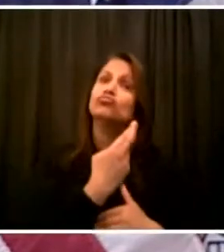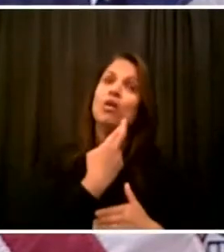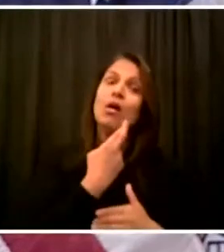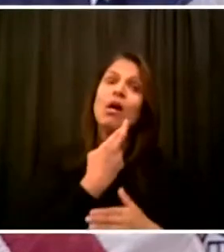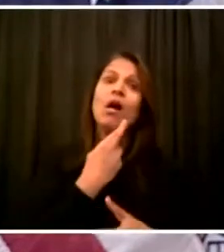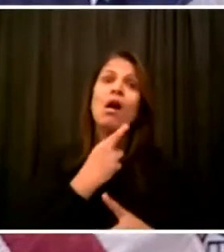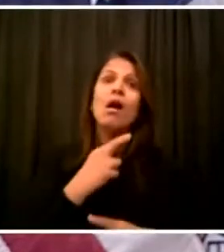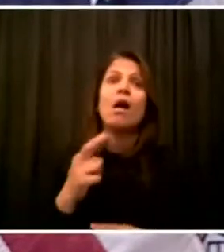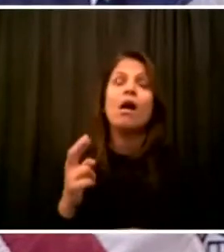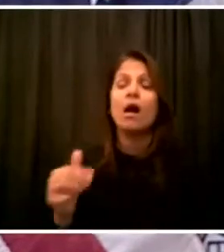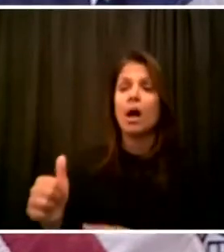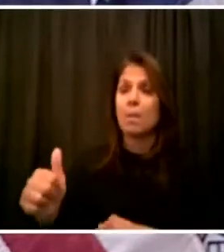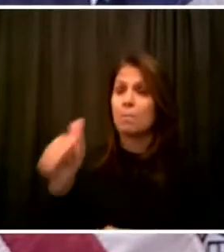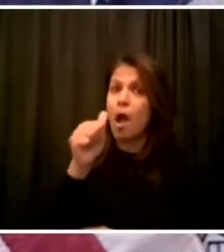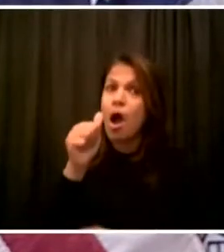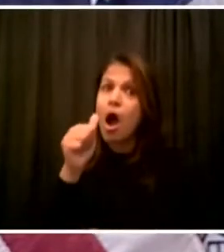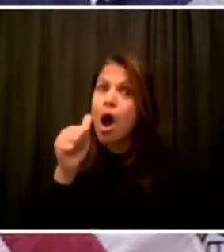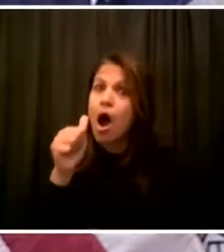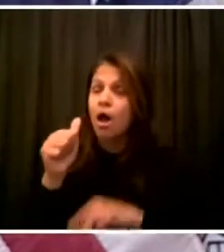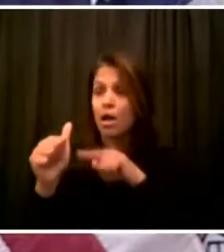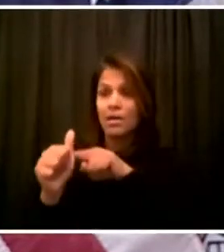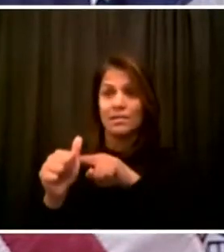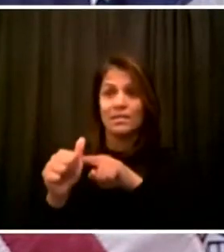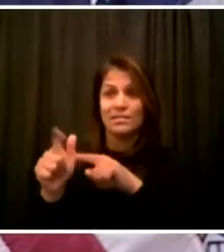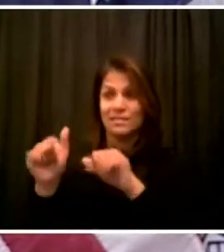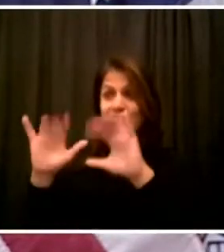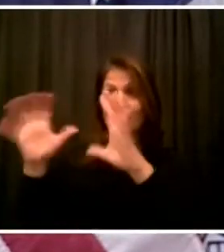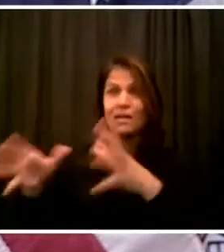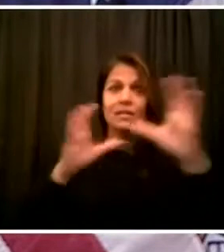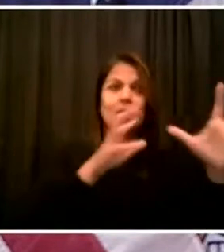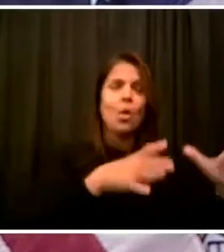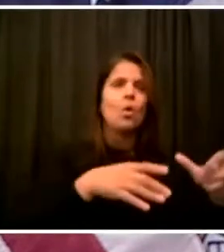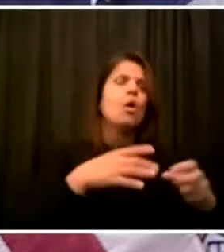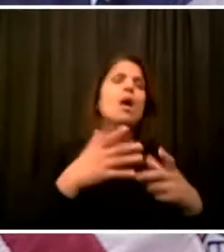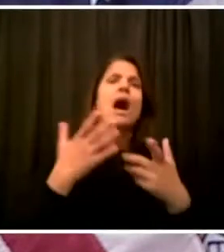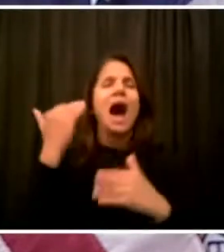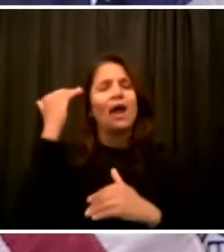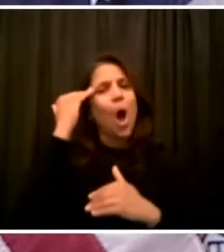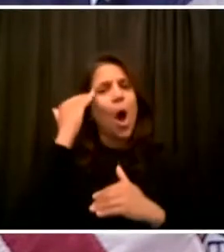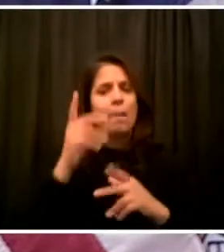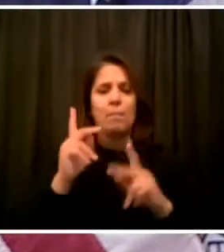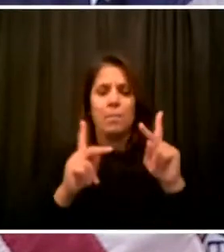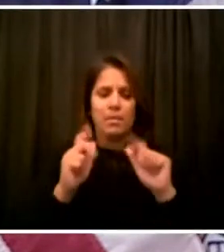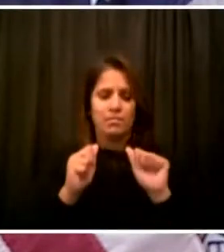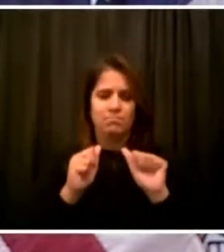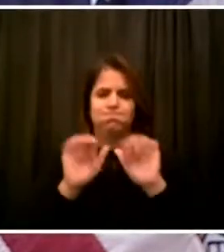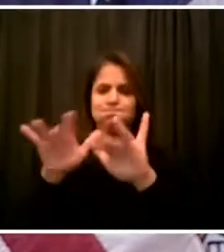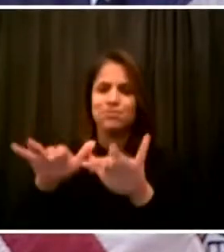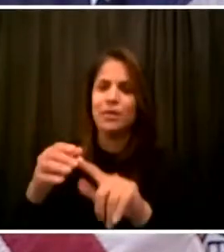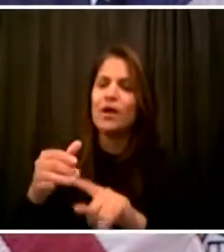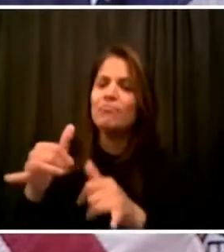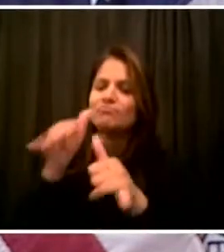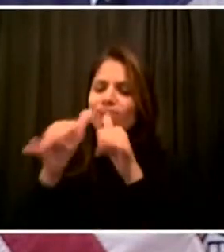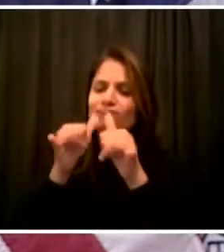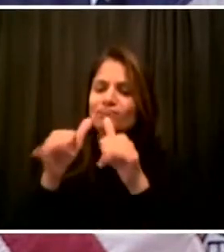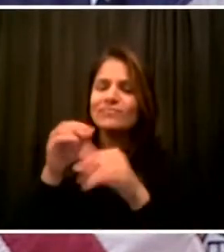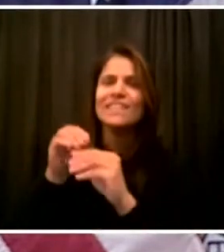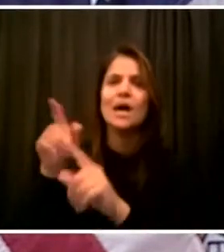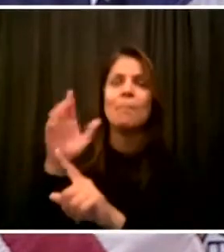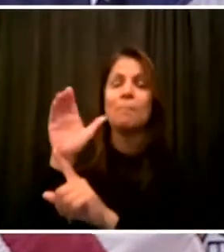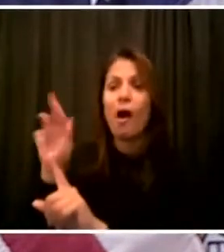can actually be profitable, and the right atmosphere, which is one of the things the restaurant and bar owners are raising to me, that they need a